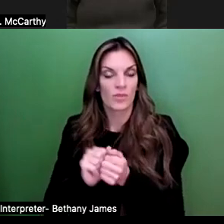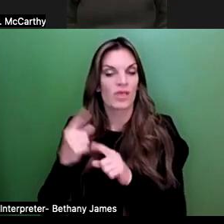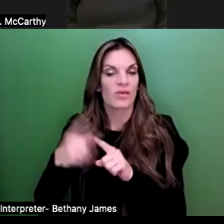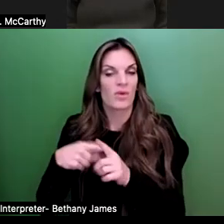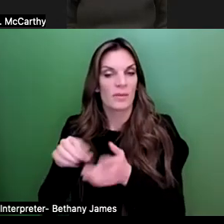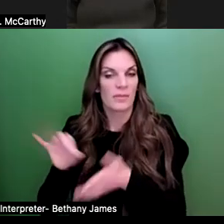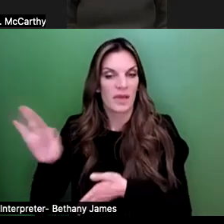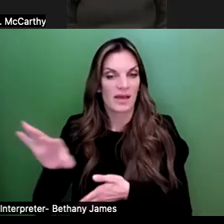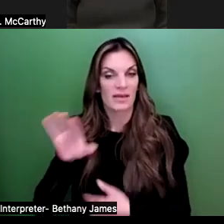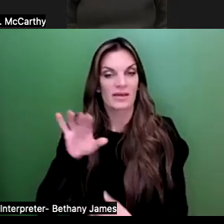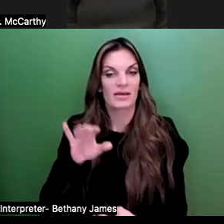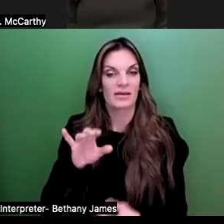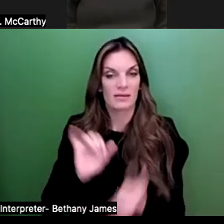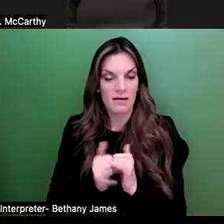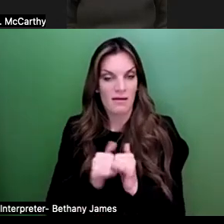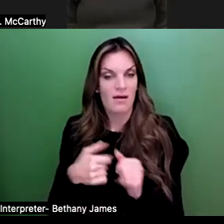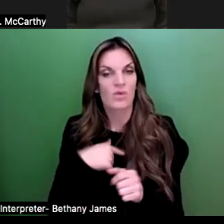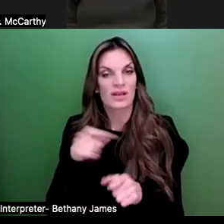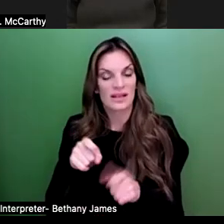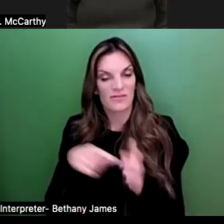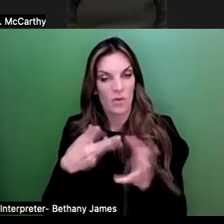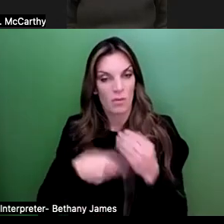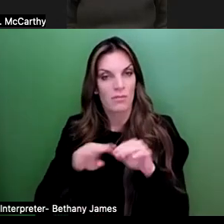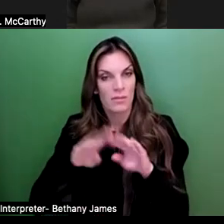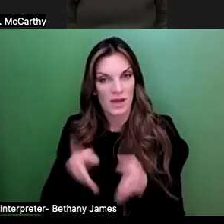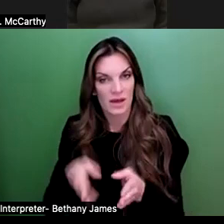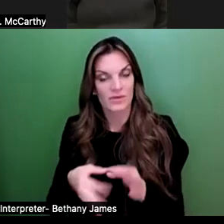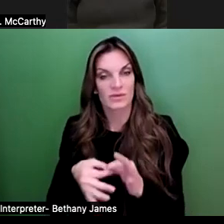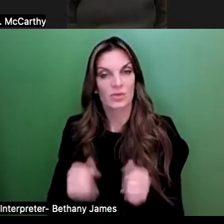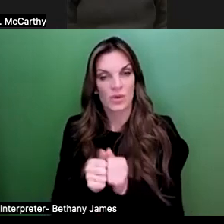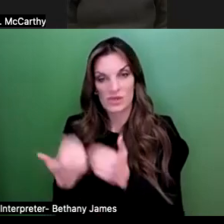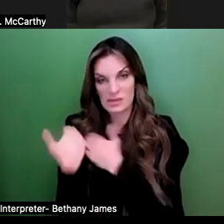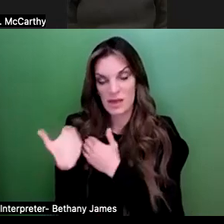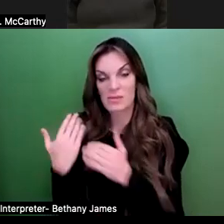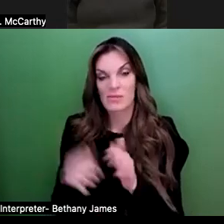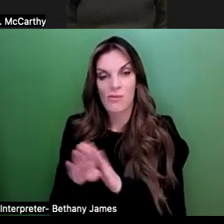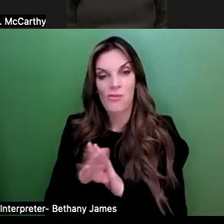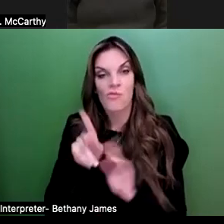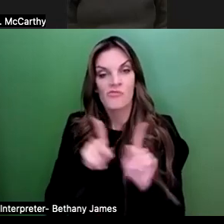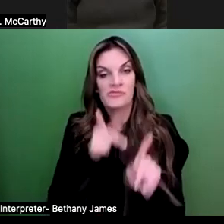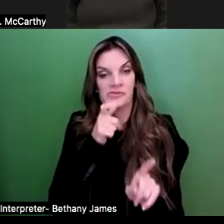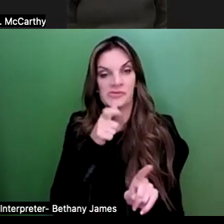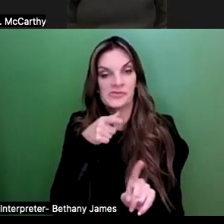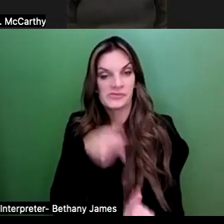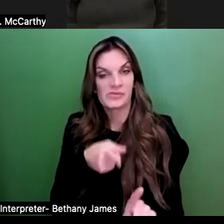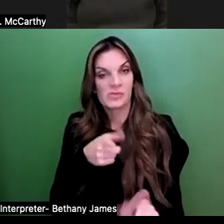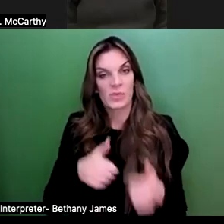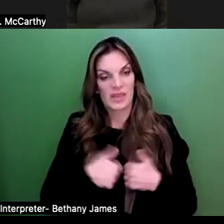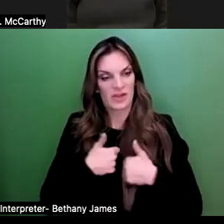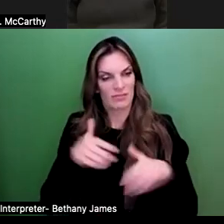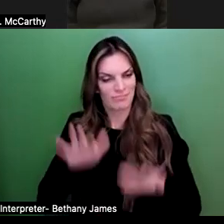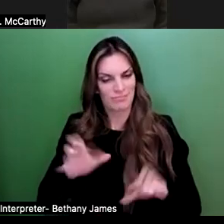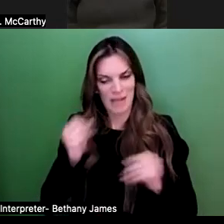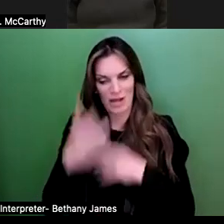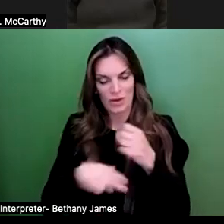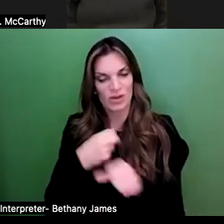to alleviate that, because if we don't do it, people who have lived in Tarrytown for the bulk of their lives are going to have to leave, and I don't think that's right.